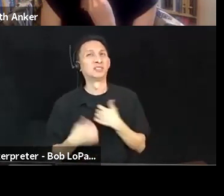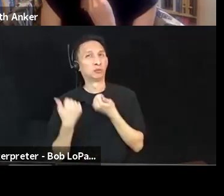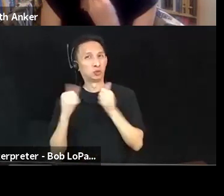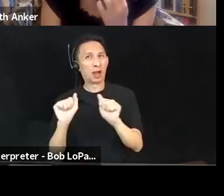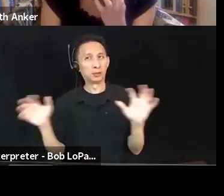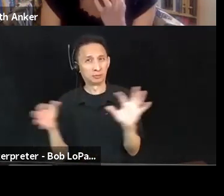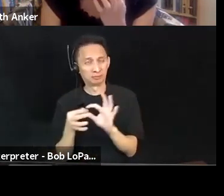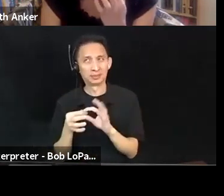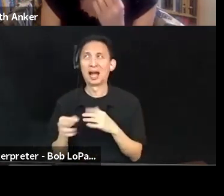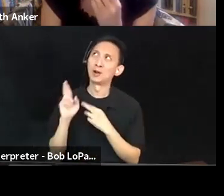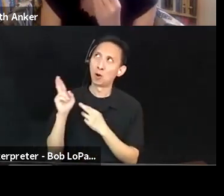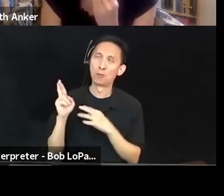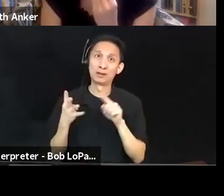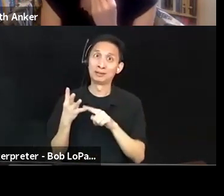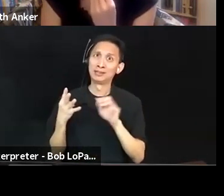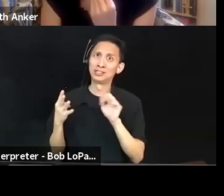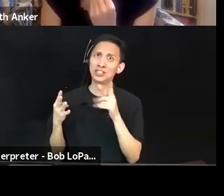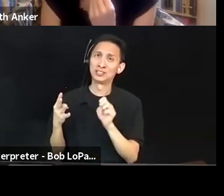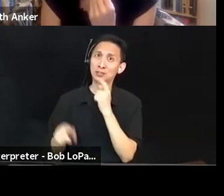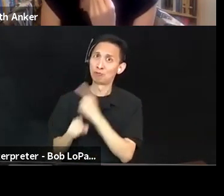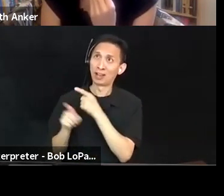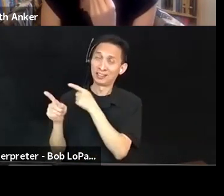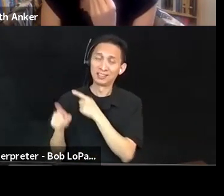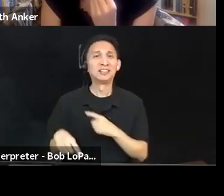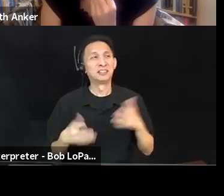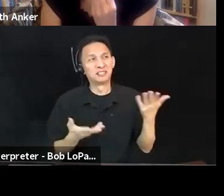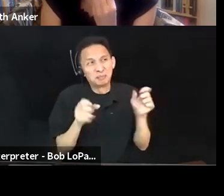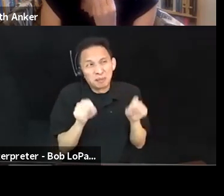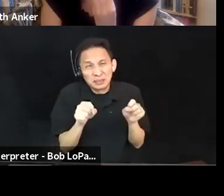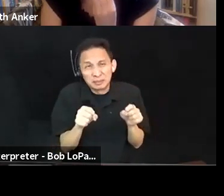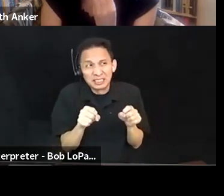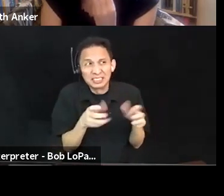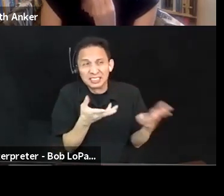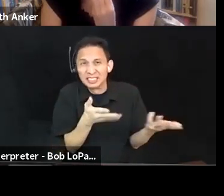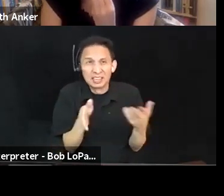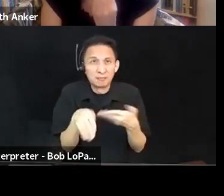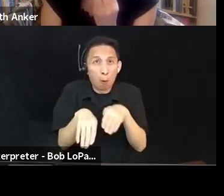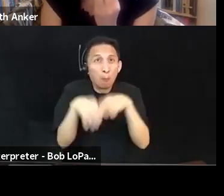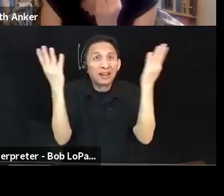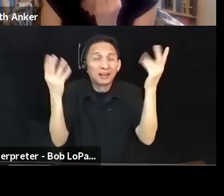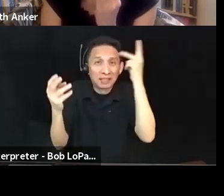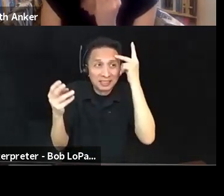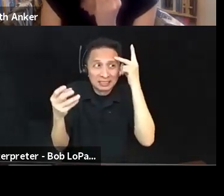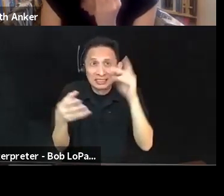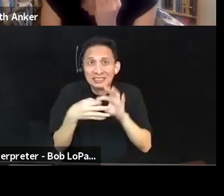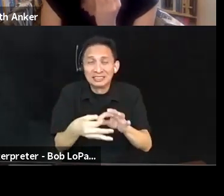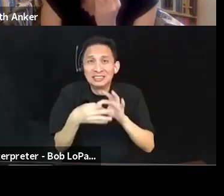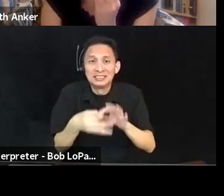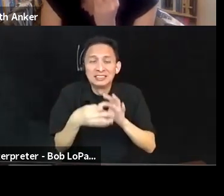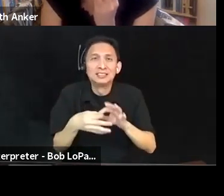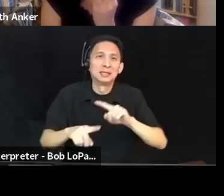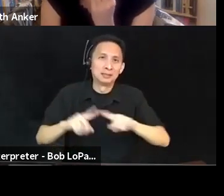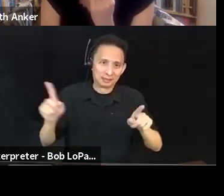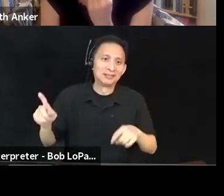I really hope Achille is right on this, that there is a possibility of the open of politics. But perhaps when I look at the political landscape